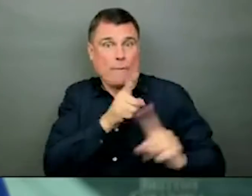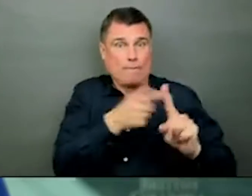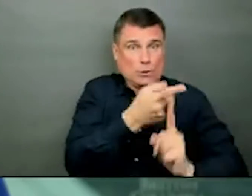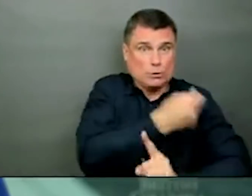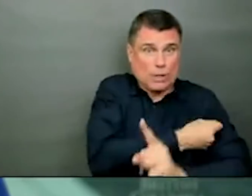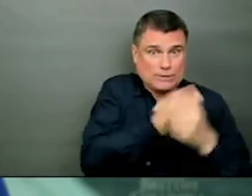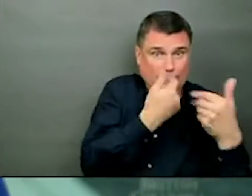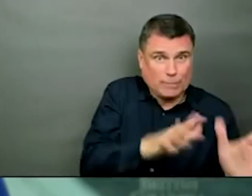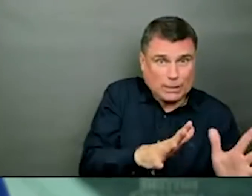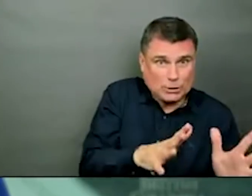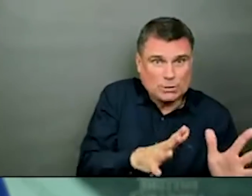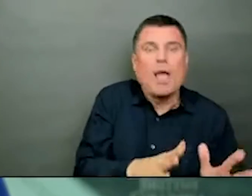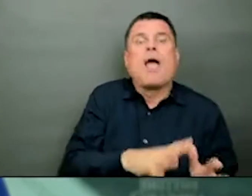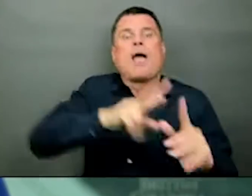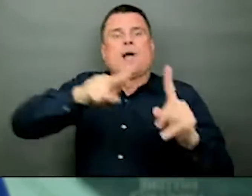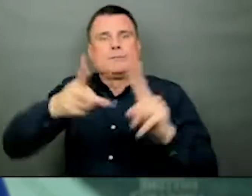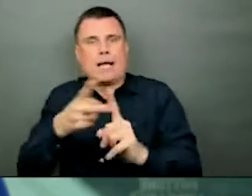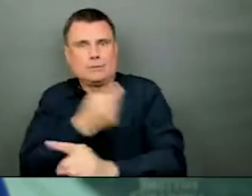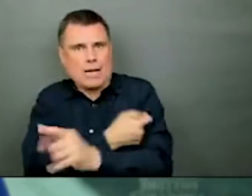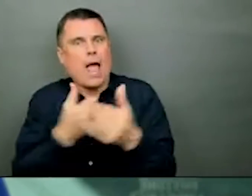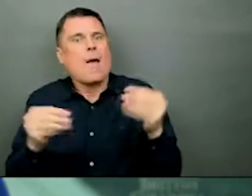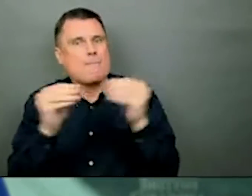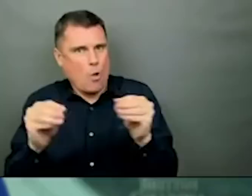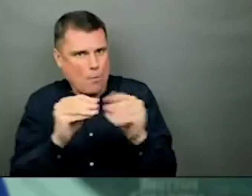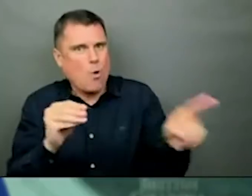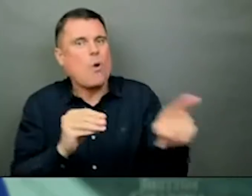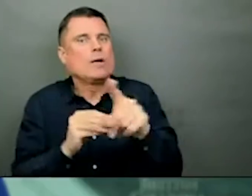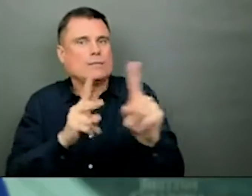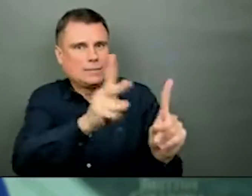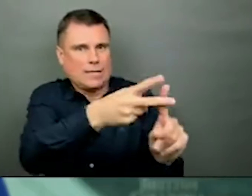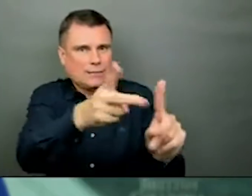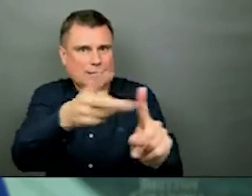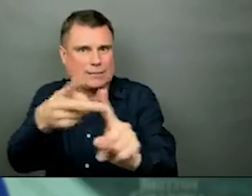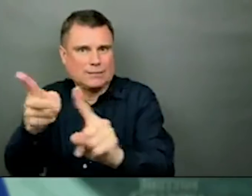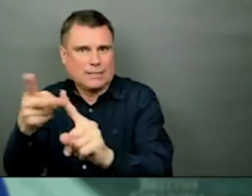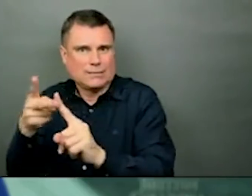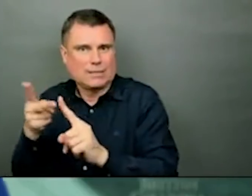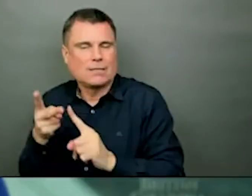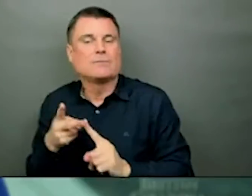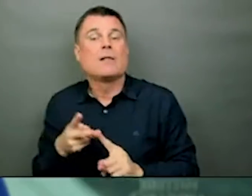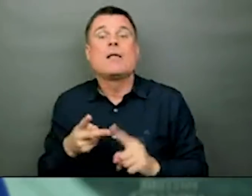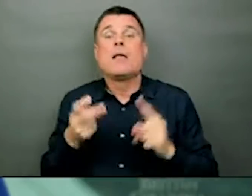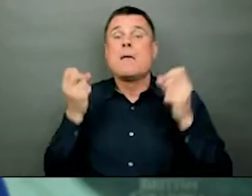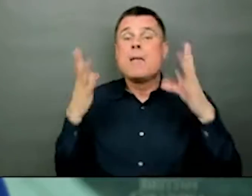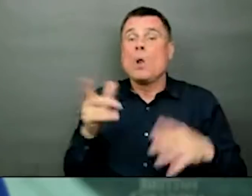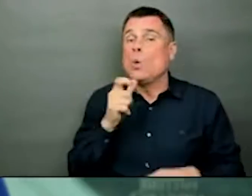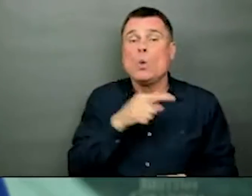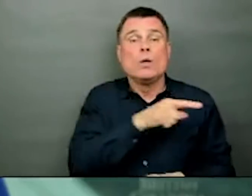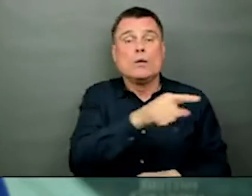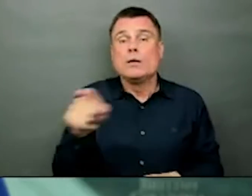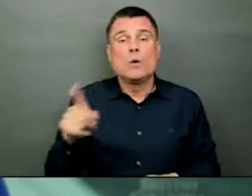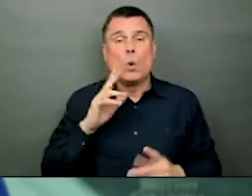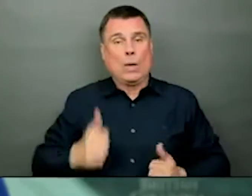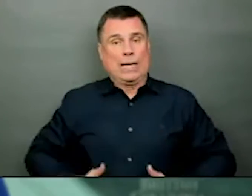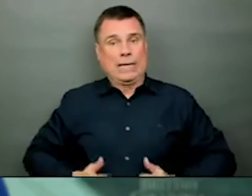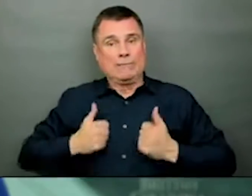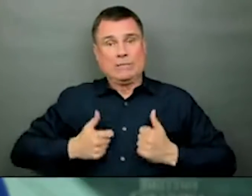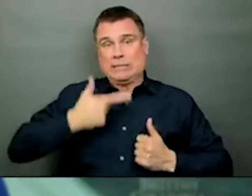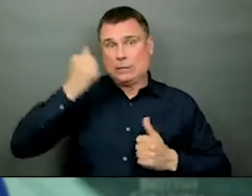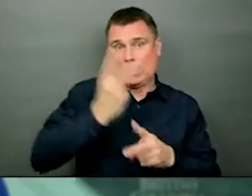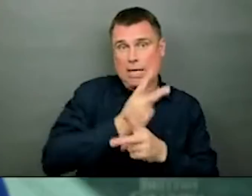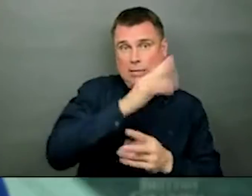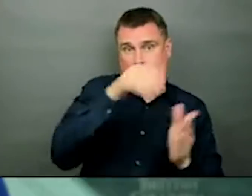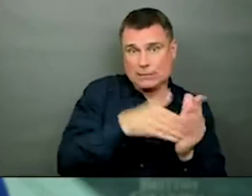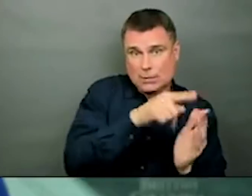in BC. Many of those are for staff and residents in long-term care. And that opportunity and that provision of a second dose